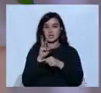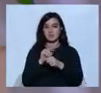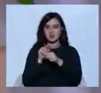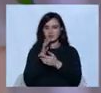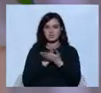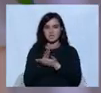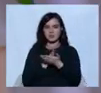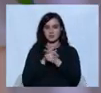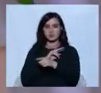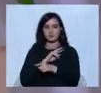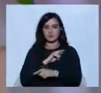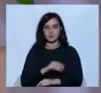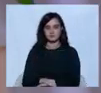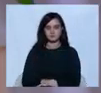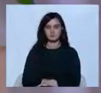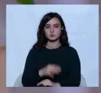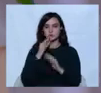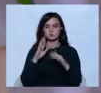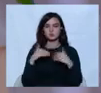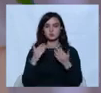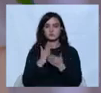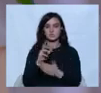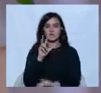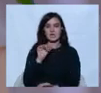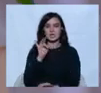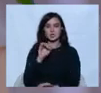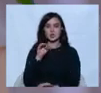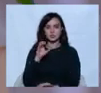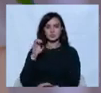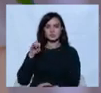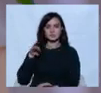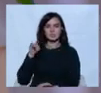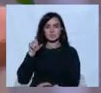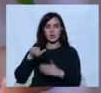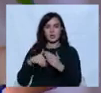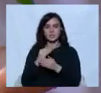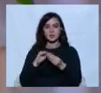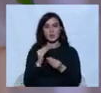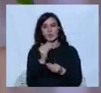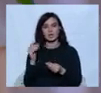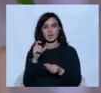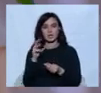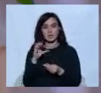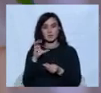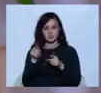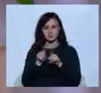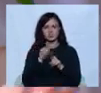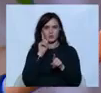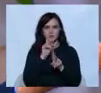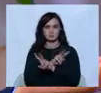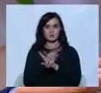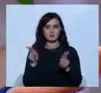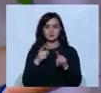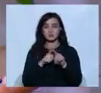sad for no real reason, and as Shylock points out, he's also anti-Semitic. Nonetheless, Antonio